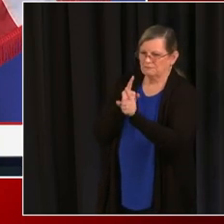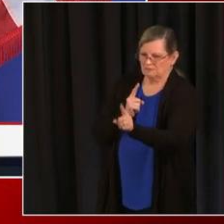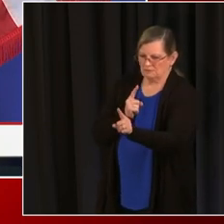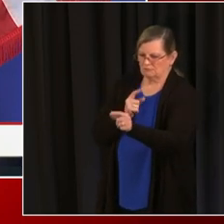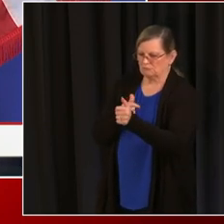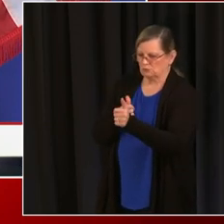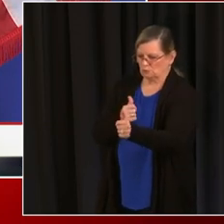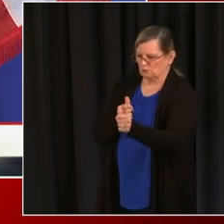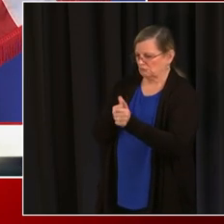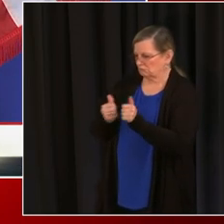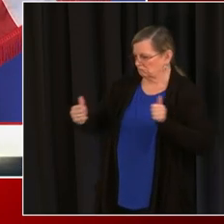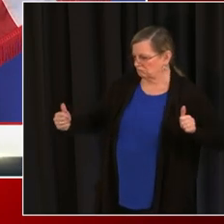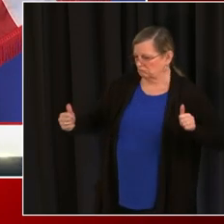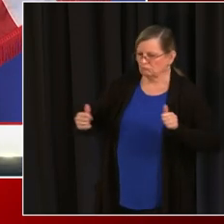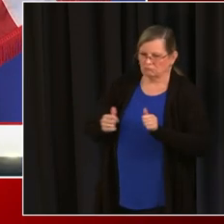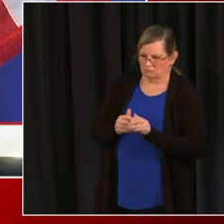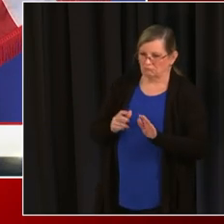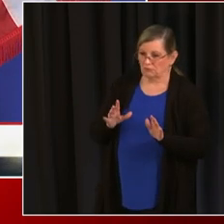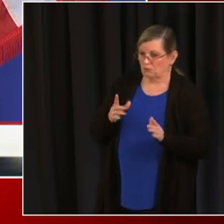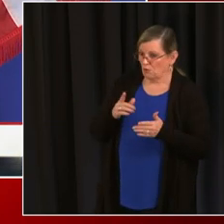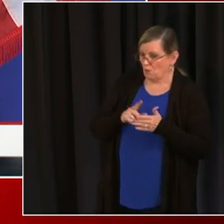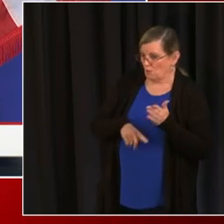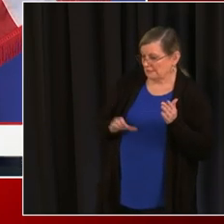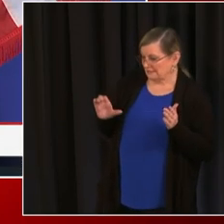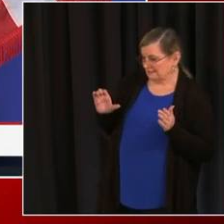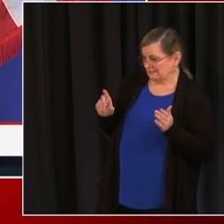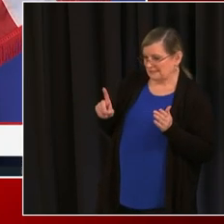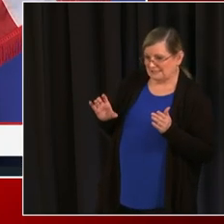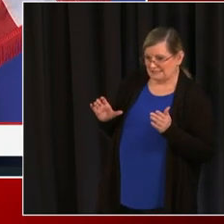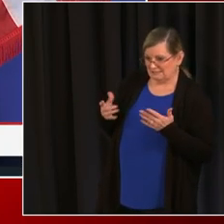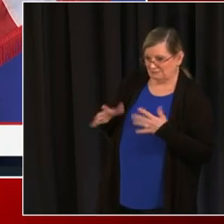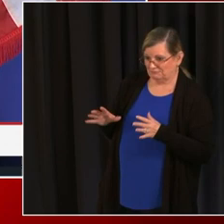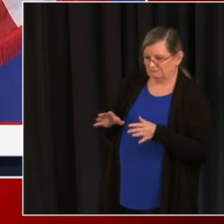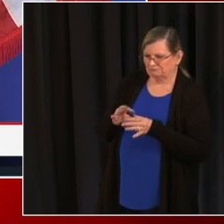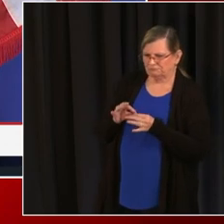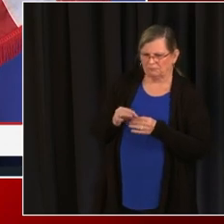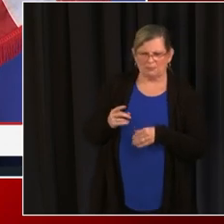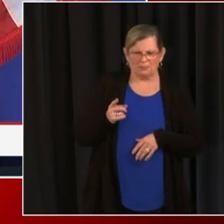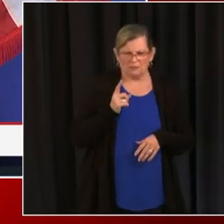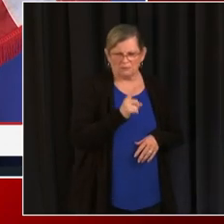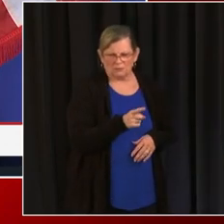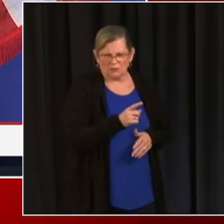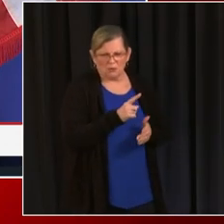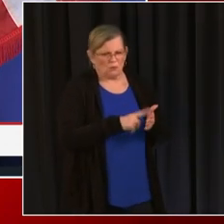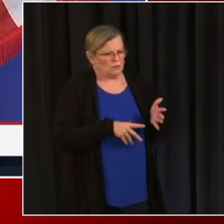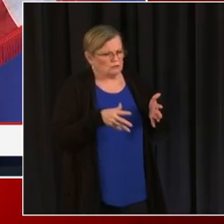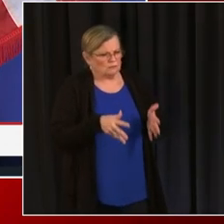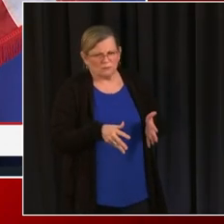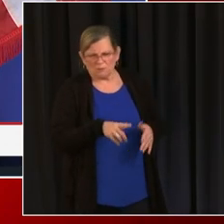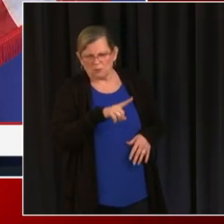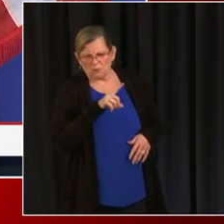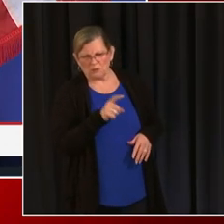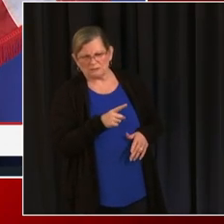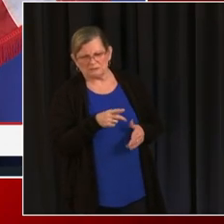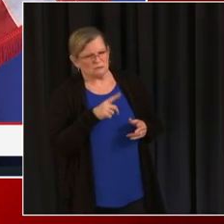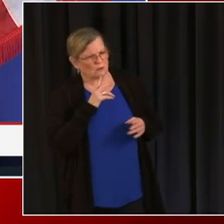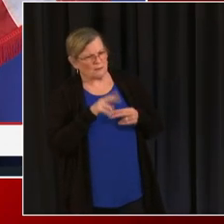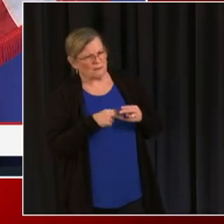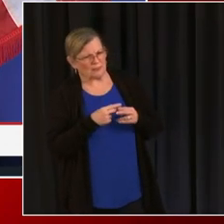social distancing in the context of our COVID experience. May I ask, what are the remaining questions that you have about